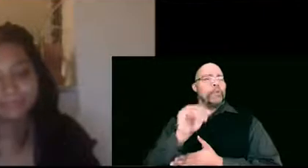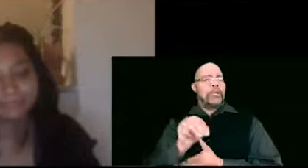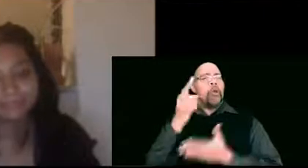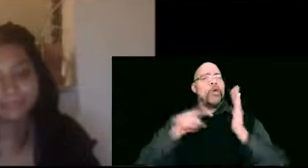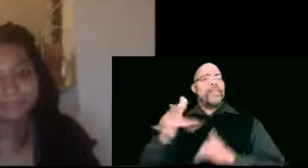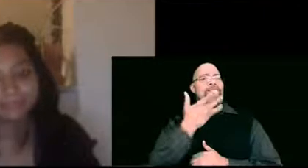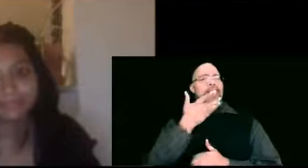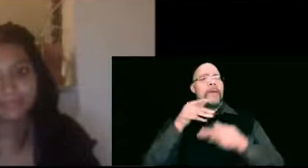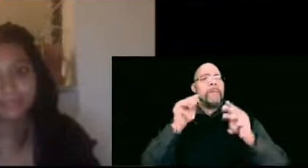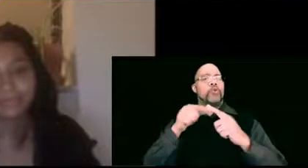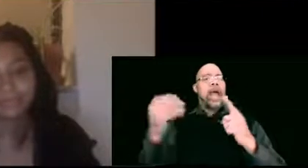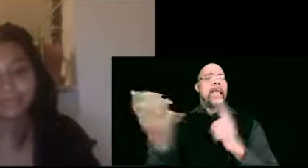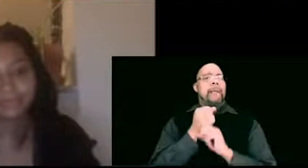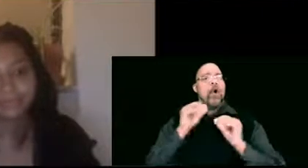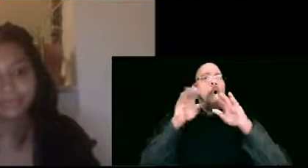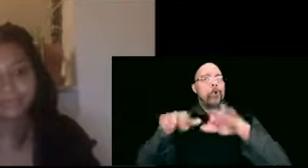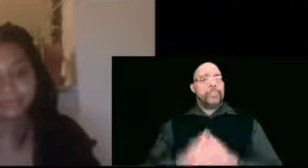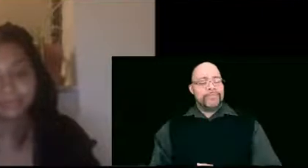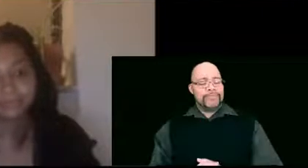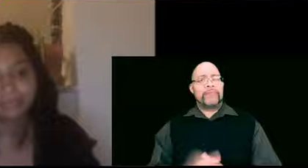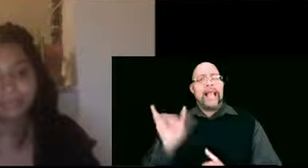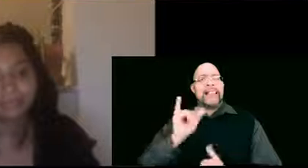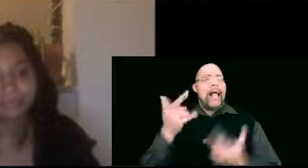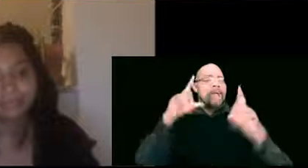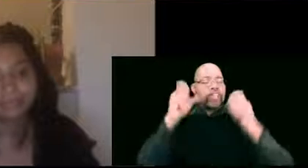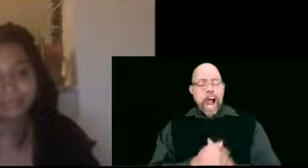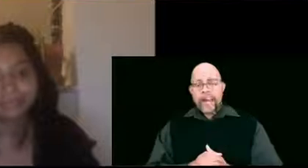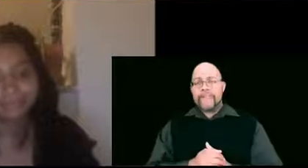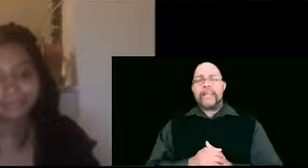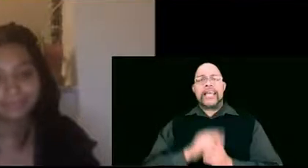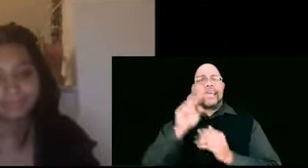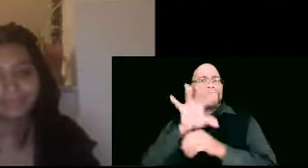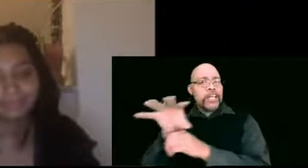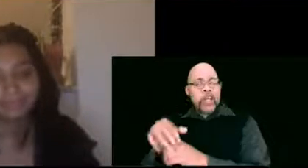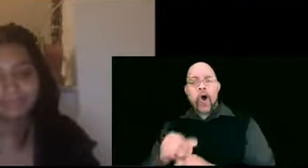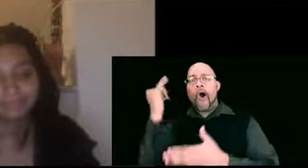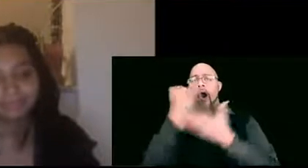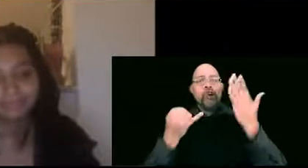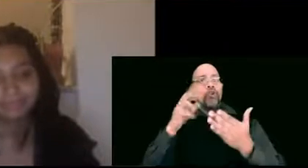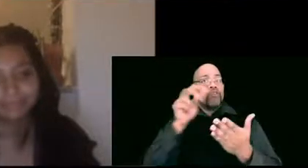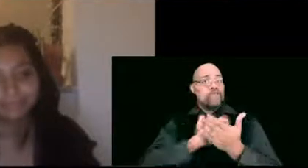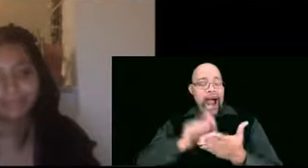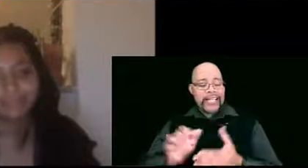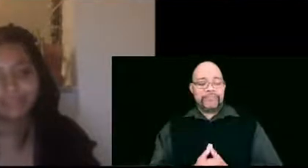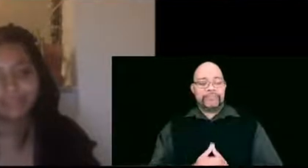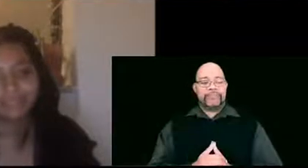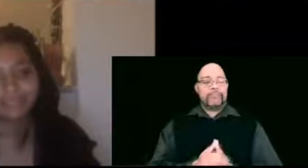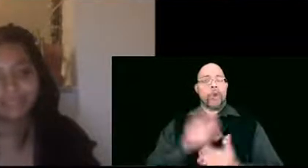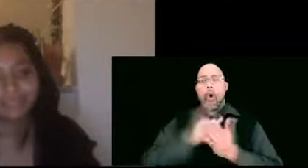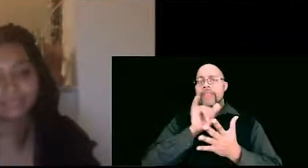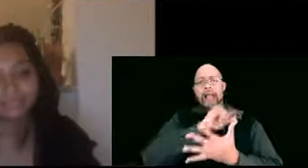over social media what their favorite method of capturing the ocean was, such as photography, videography, art, or